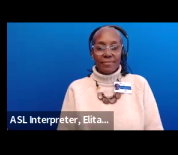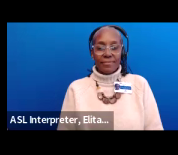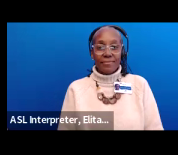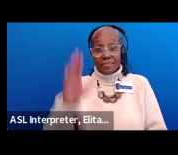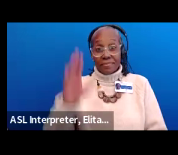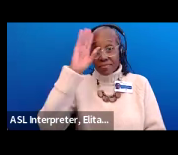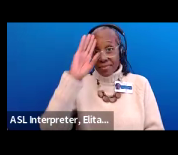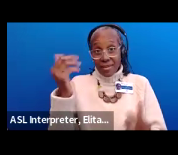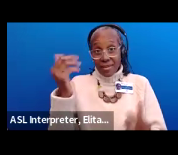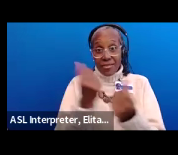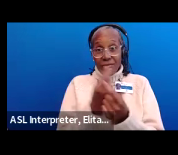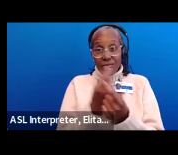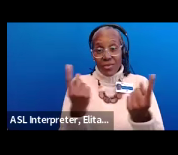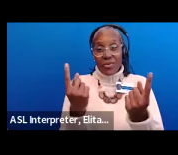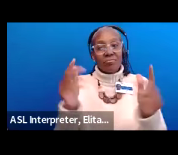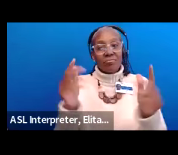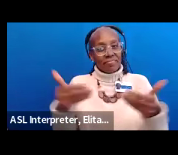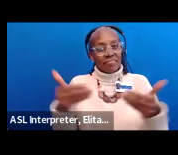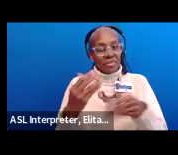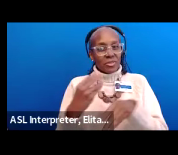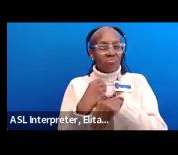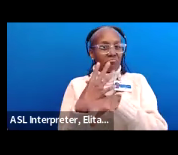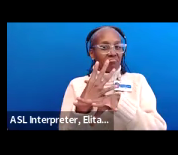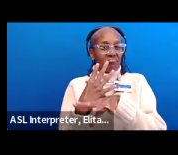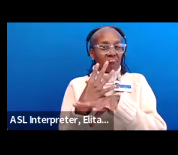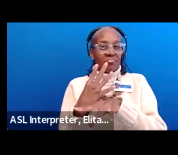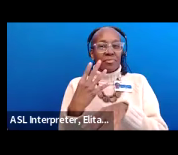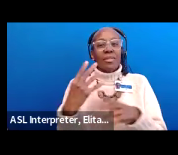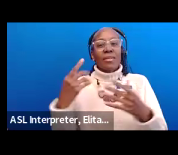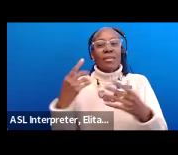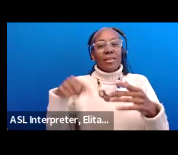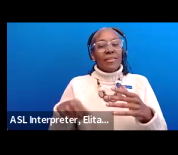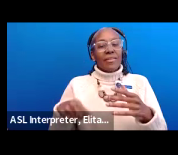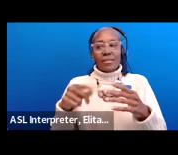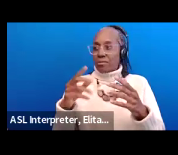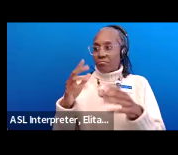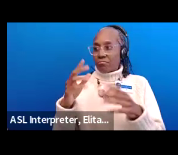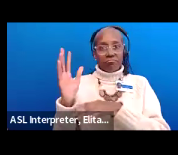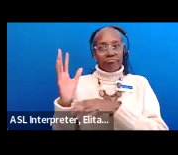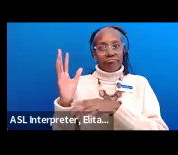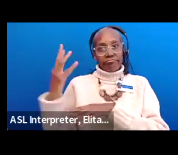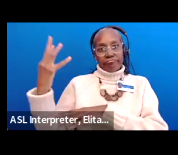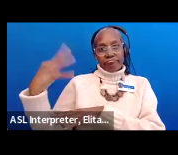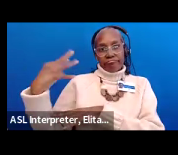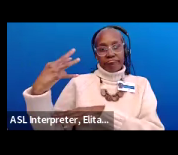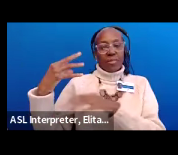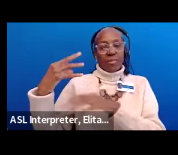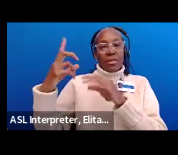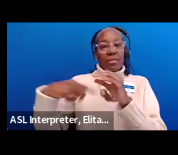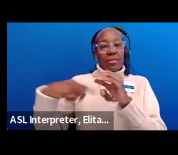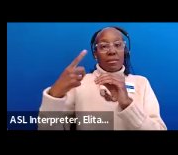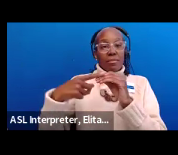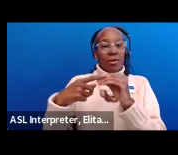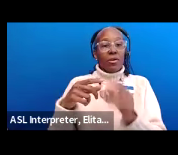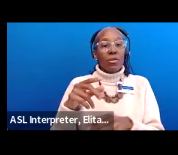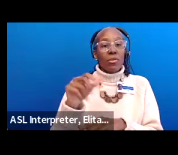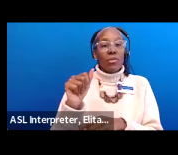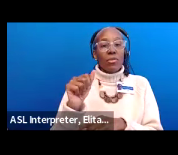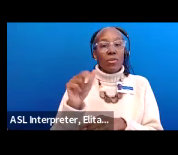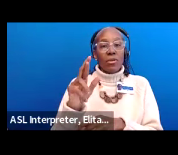Hi, everybody. Welcome to the webinar. This is a webinar to discuss the ARC-EX.